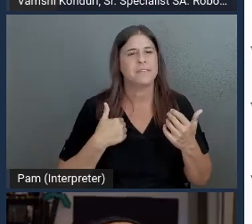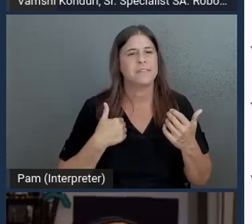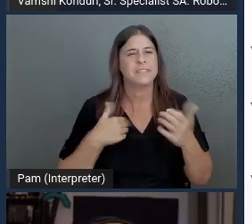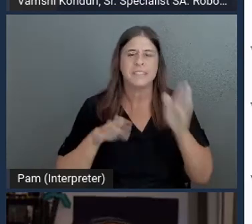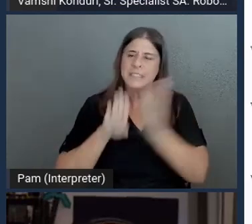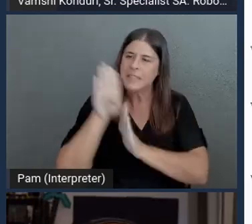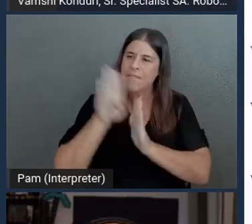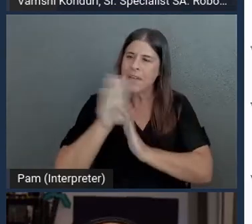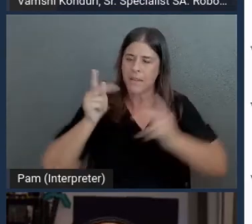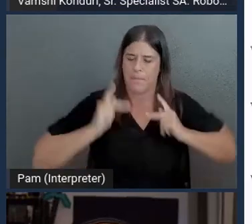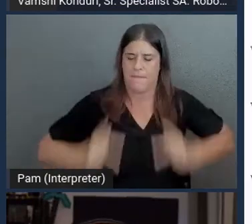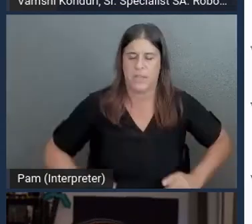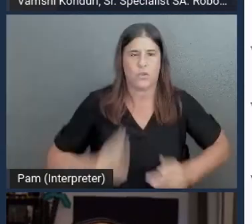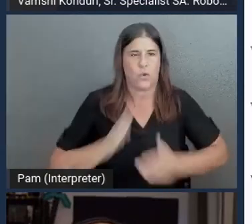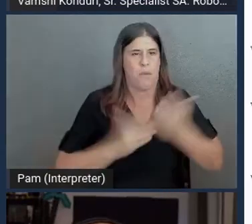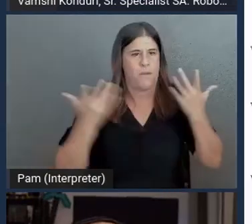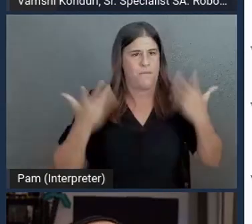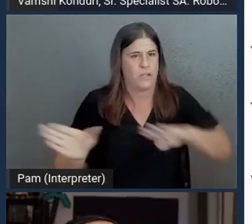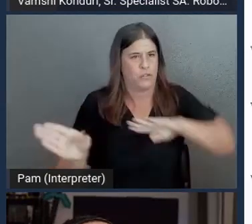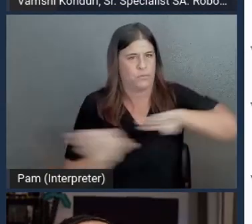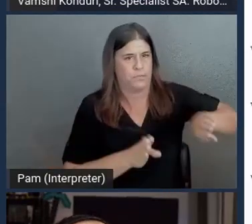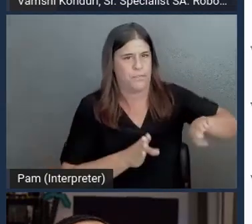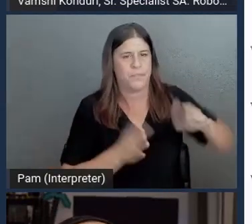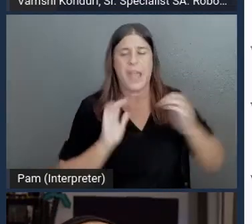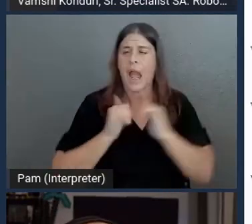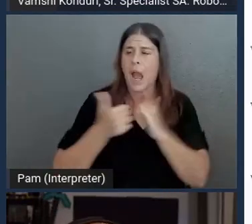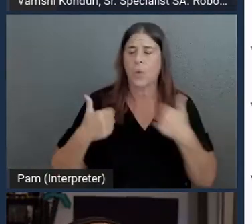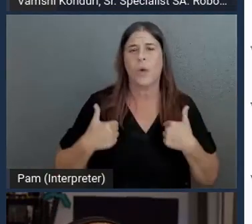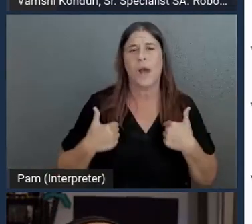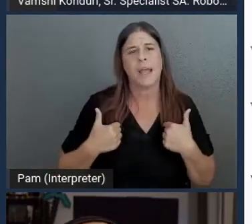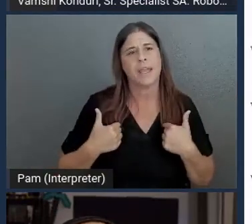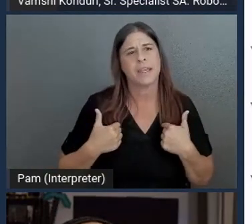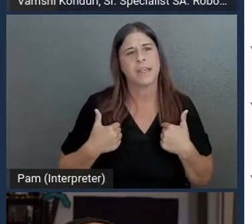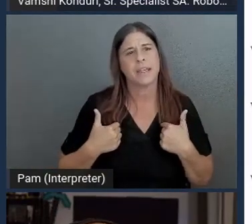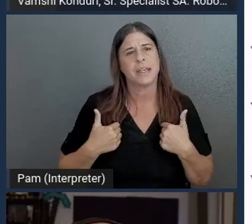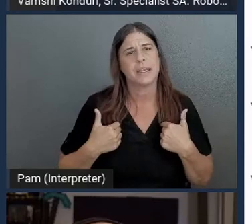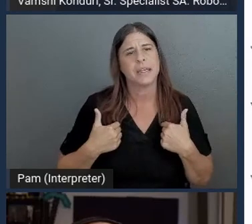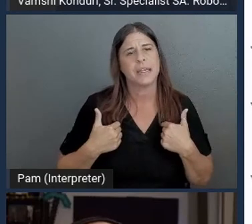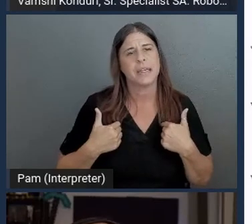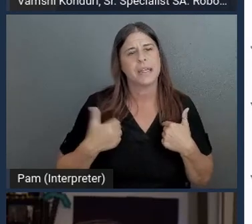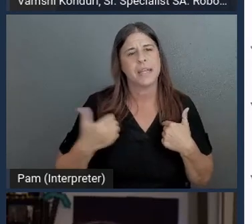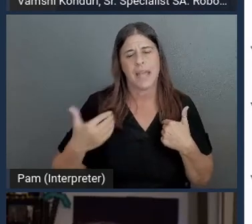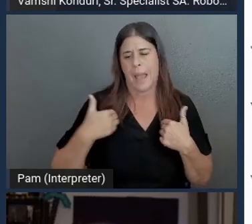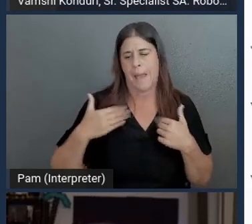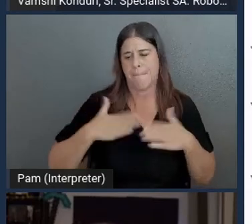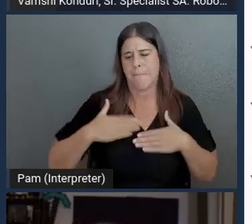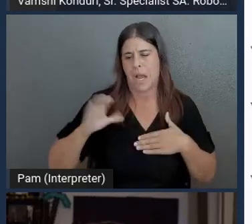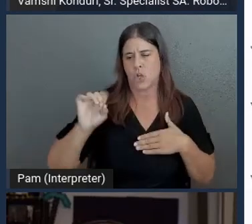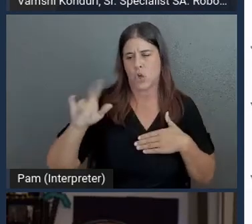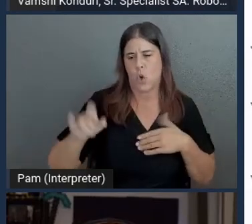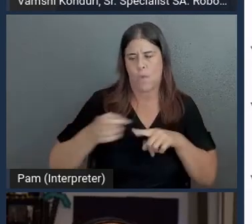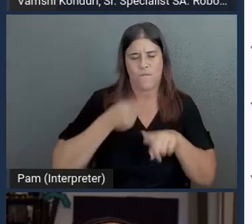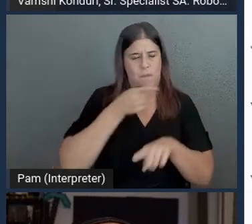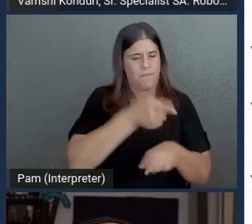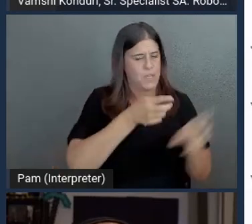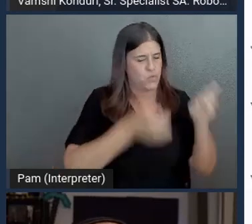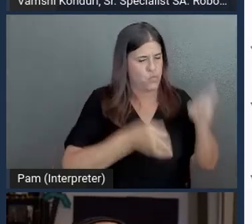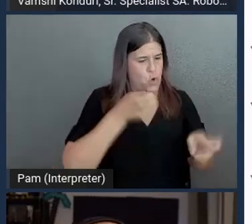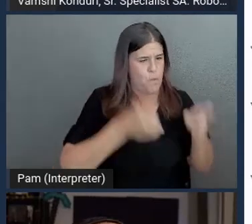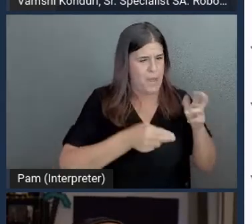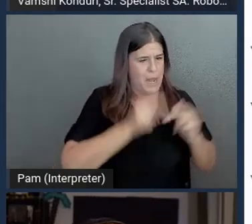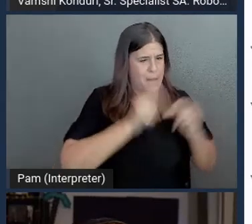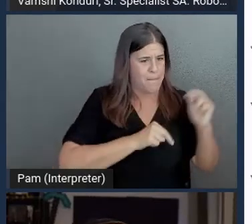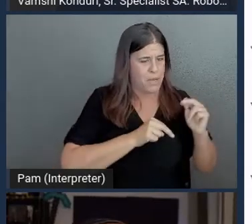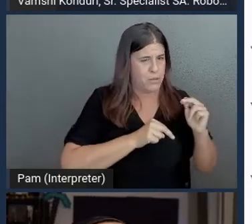developed the physical part. How do I get my code from this robot I built, and it's running